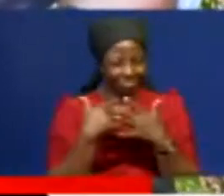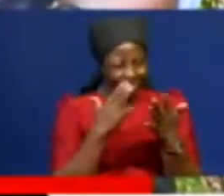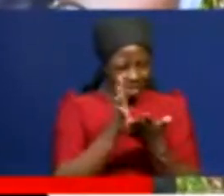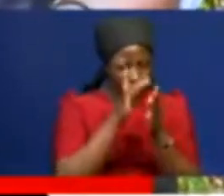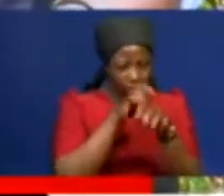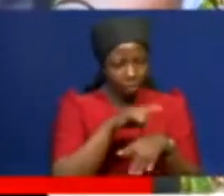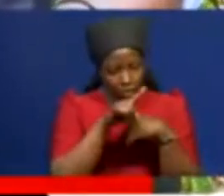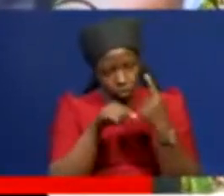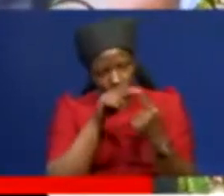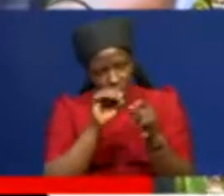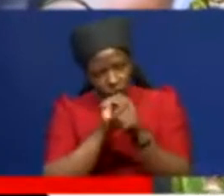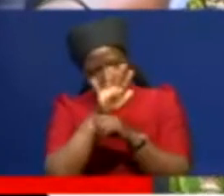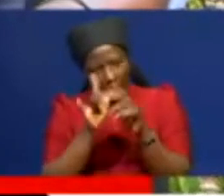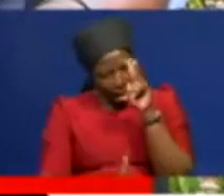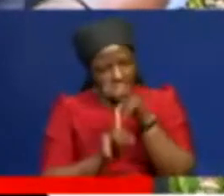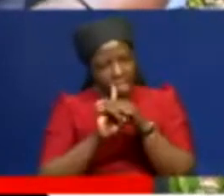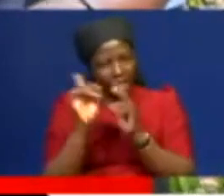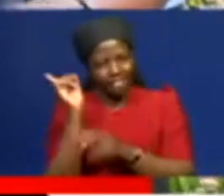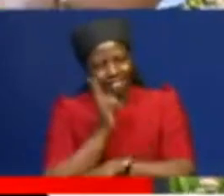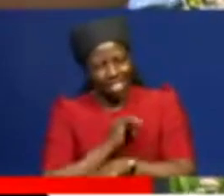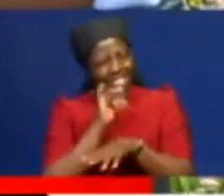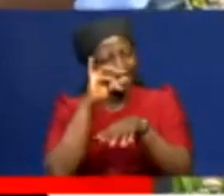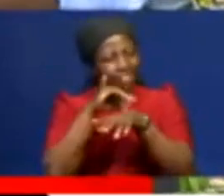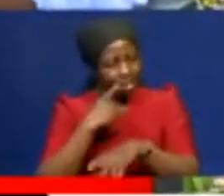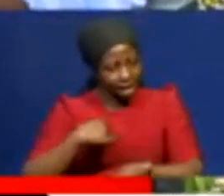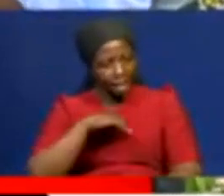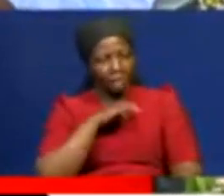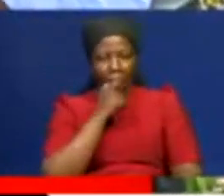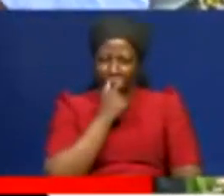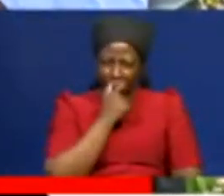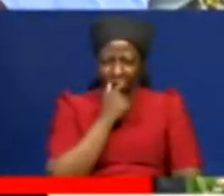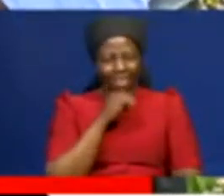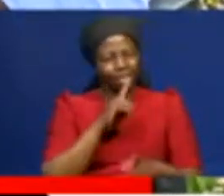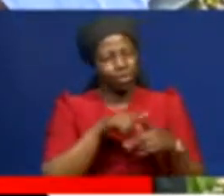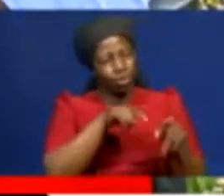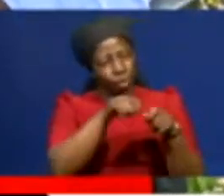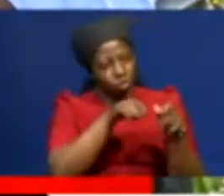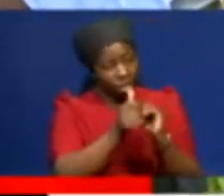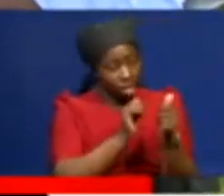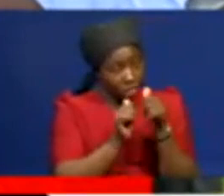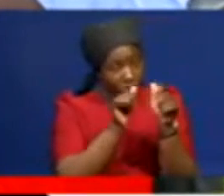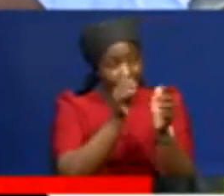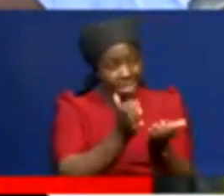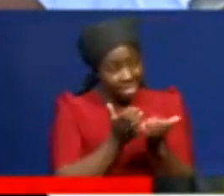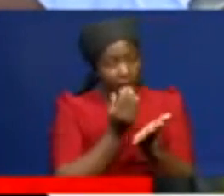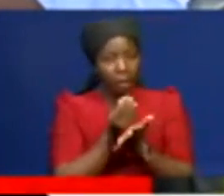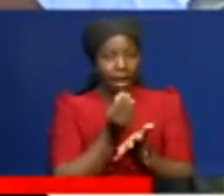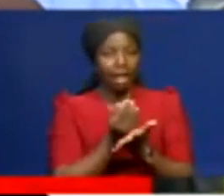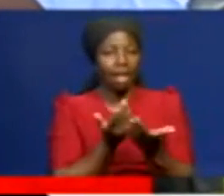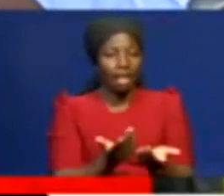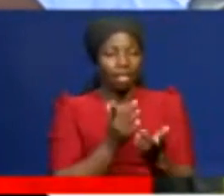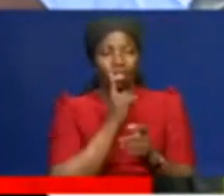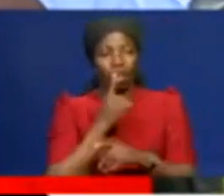Then when the COVID hit came, it really hit us hard. And to run the sport is also an expense. So we